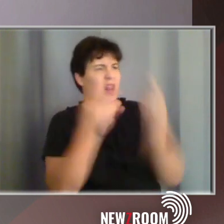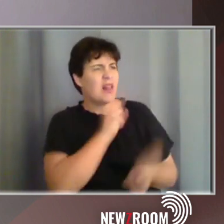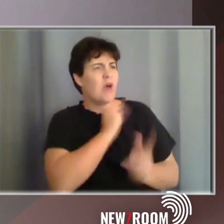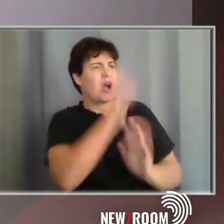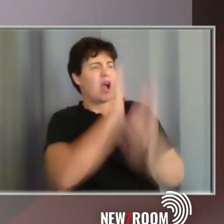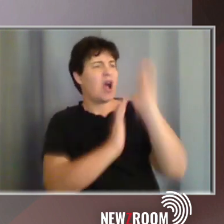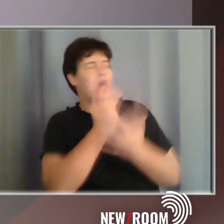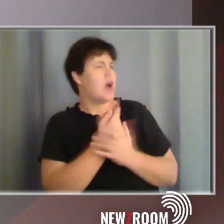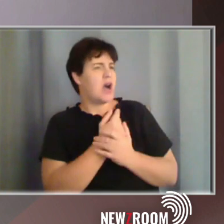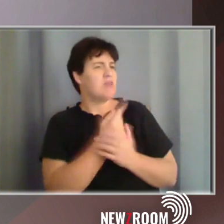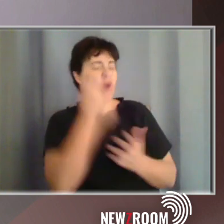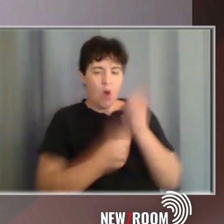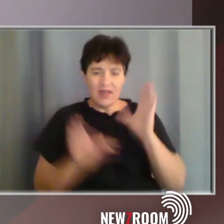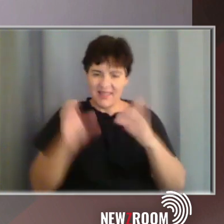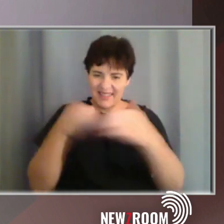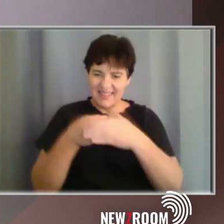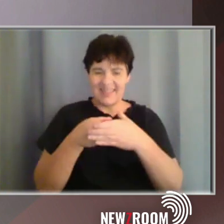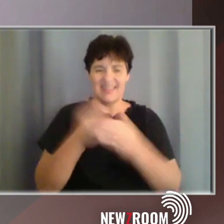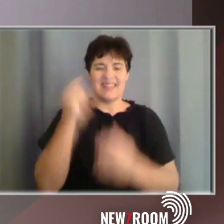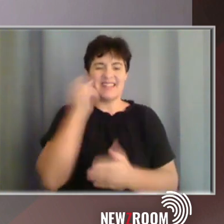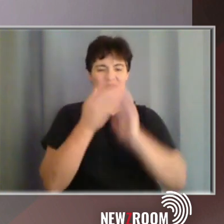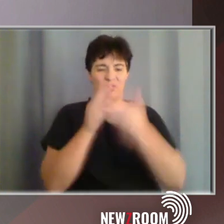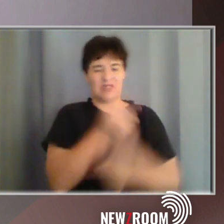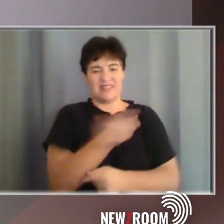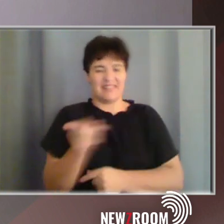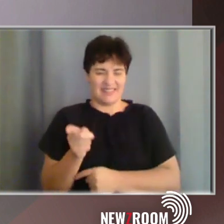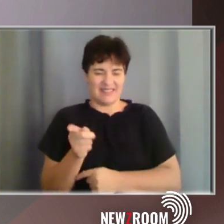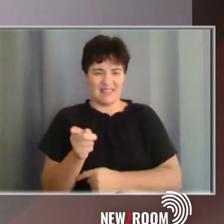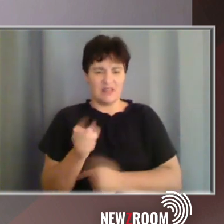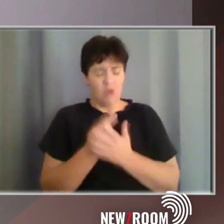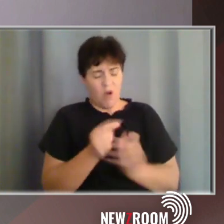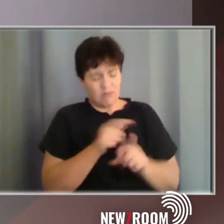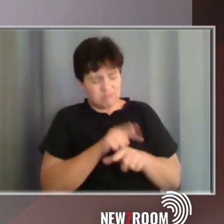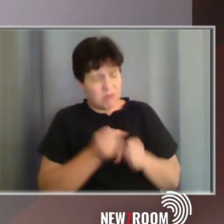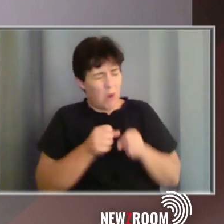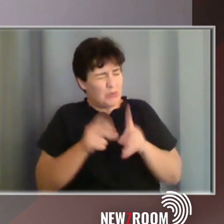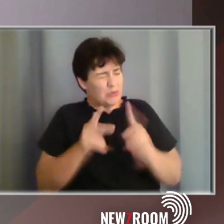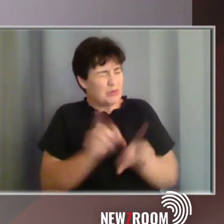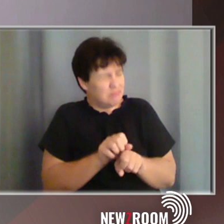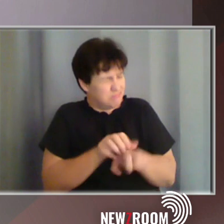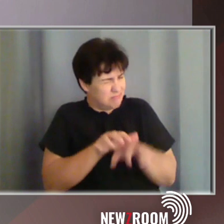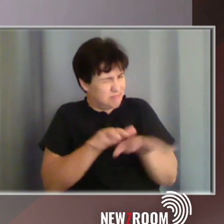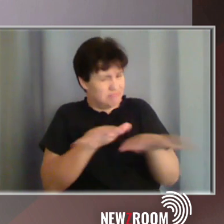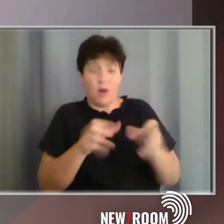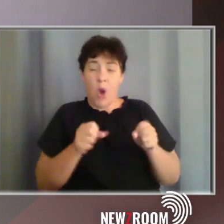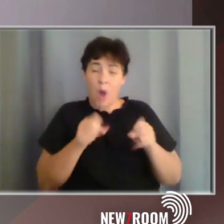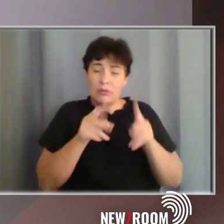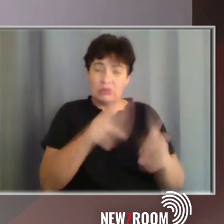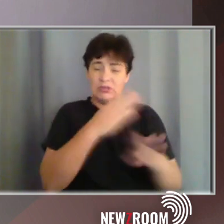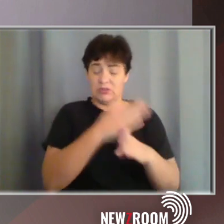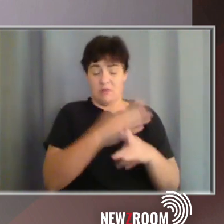catered for a deaf community. So the landscape is huge in terms of job opportunities, in terms